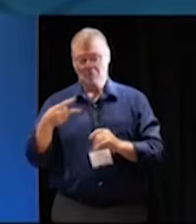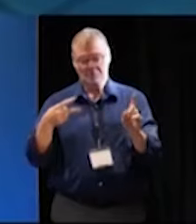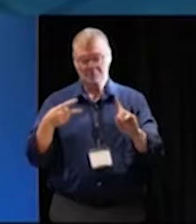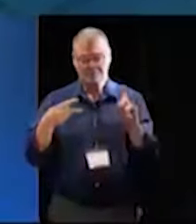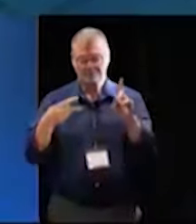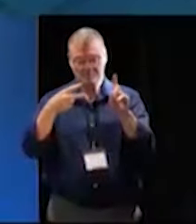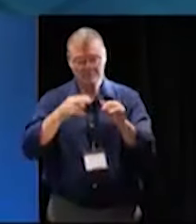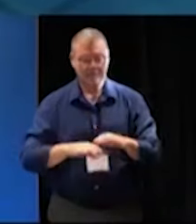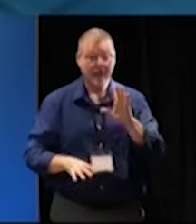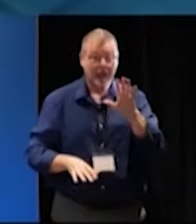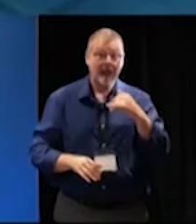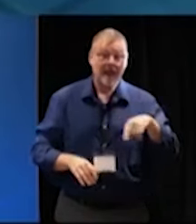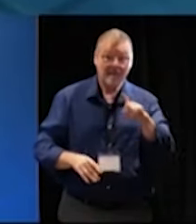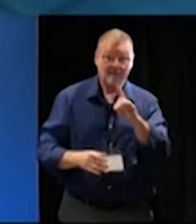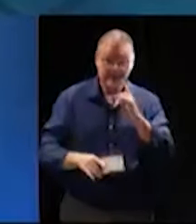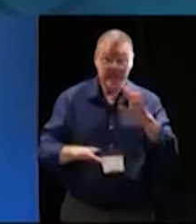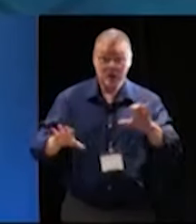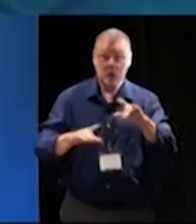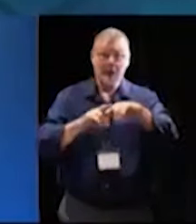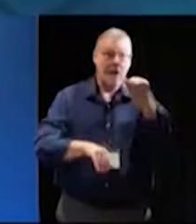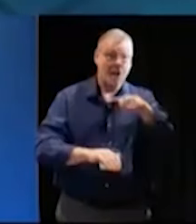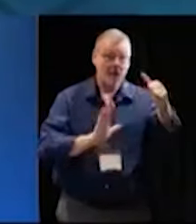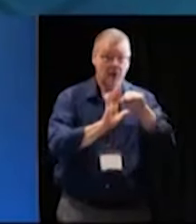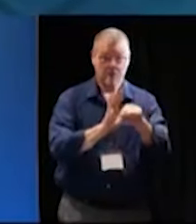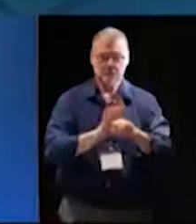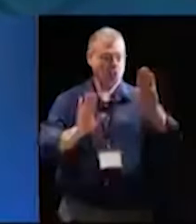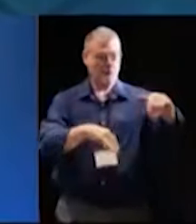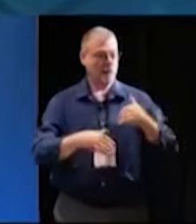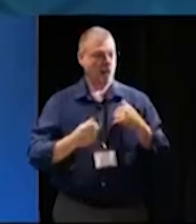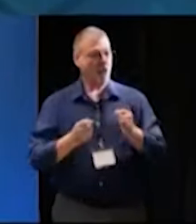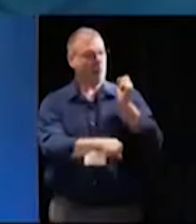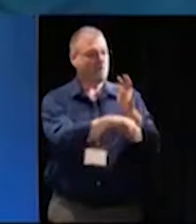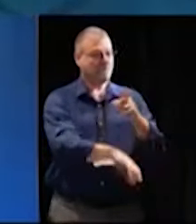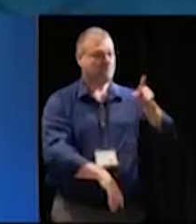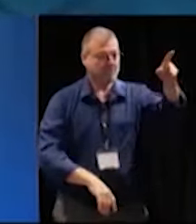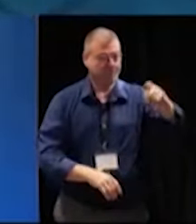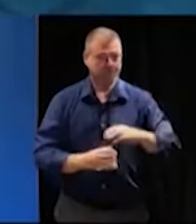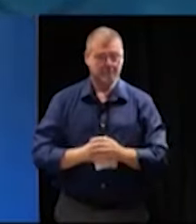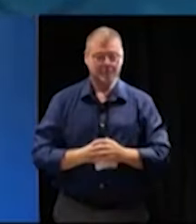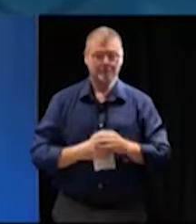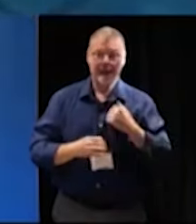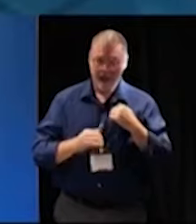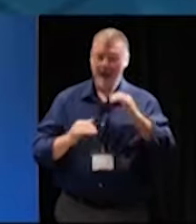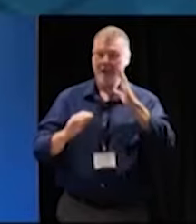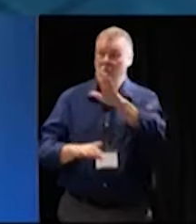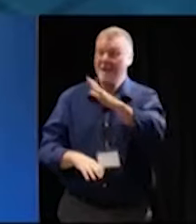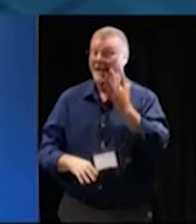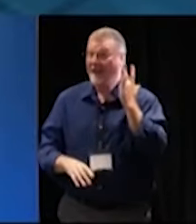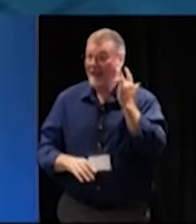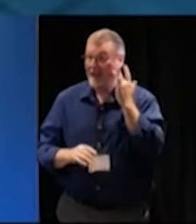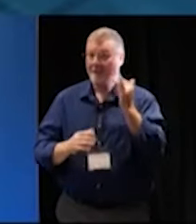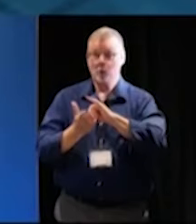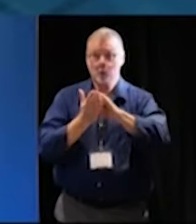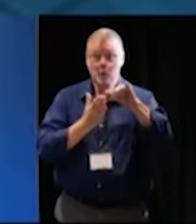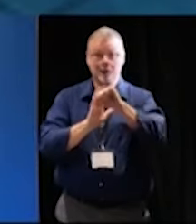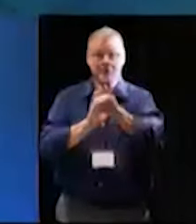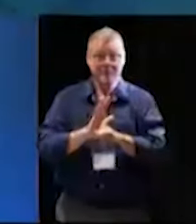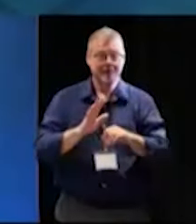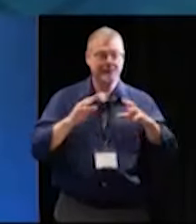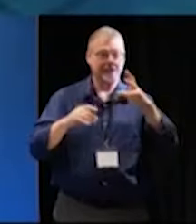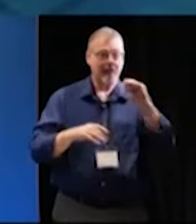if someone says they're doing this in another state, we're like, well, then I'll go past that. You should see California, New York going at it mano a mano all the